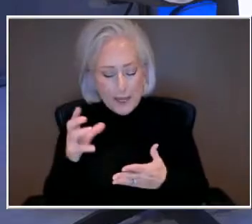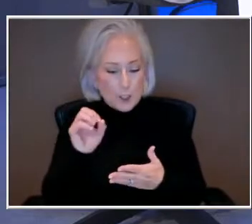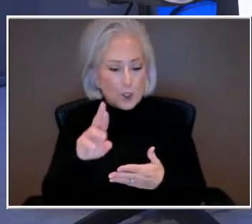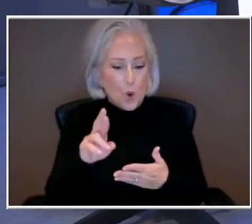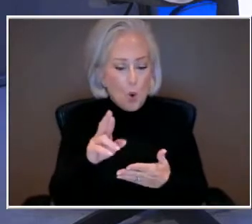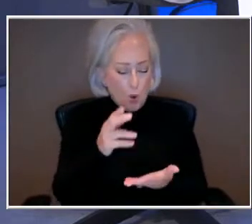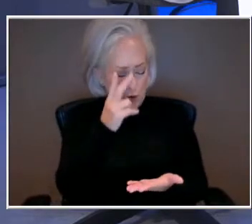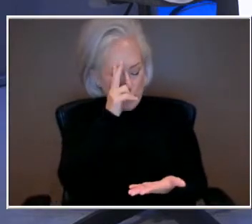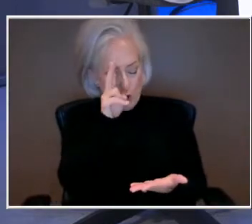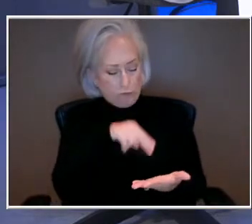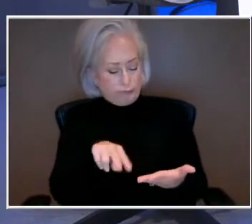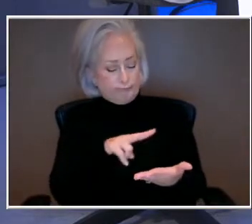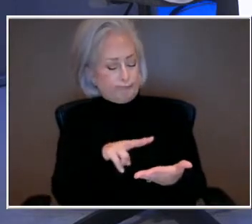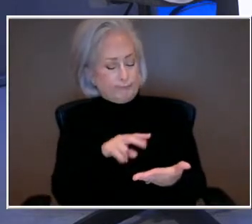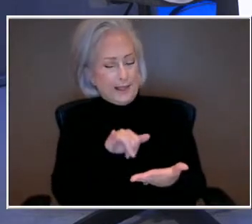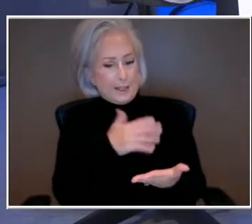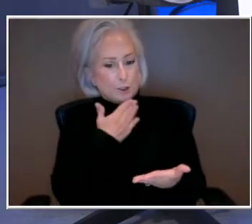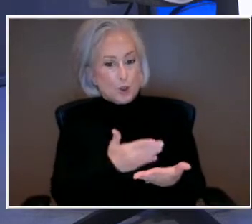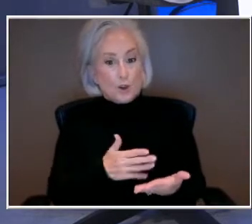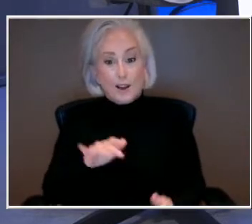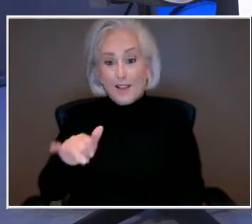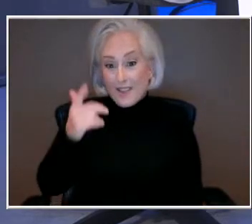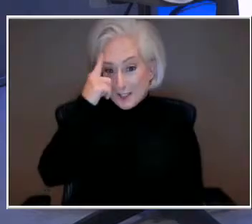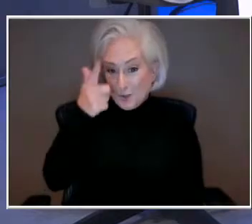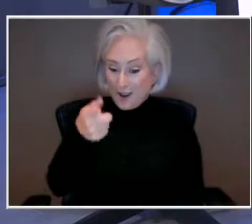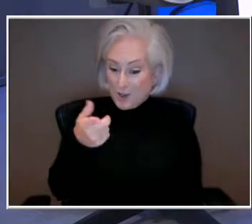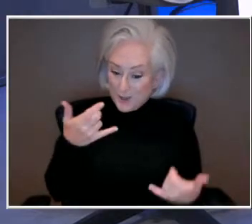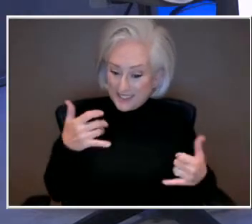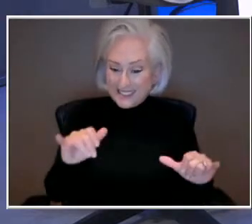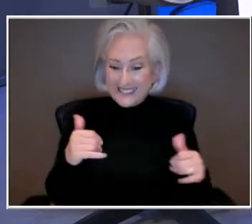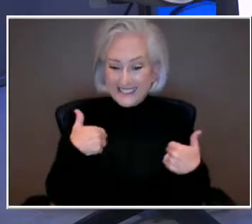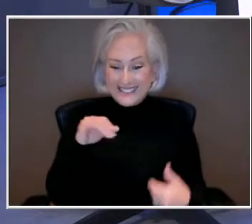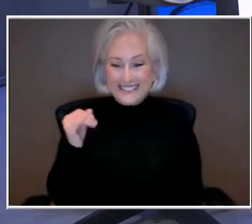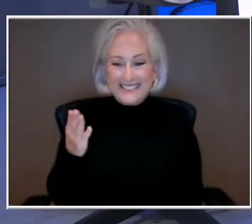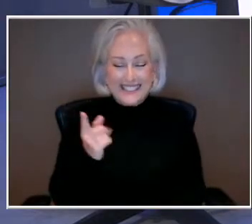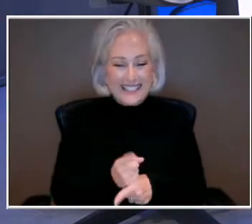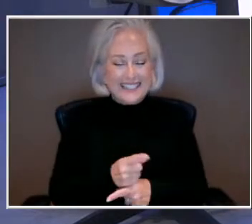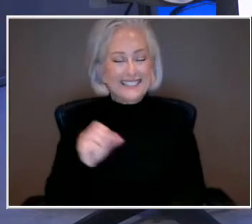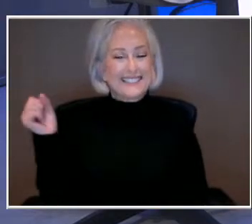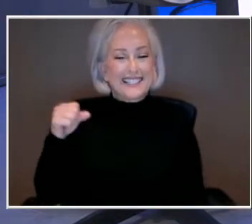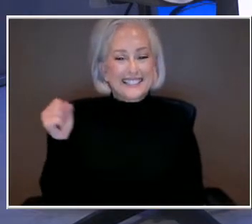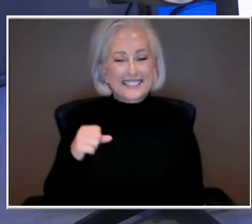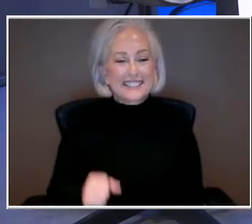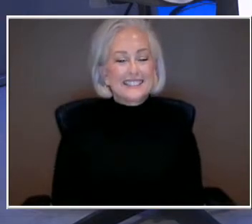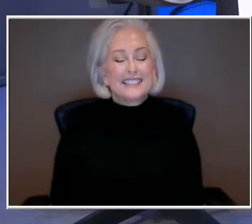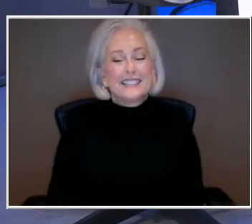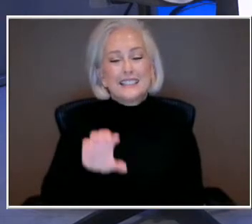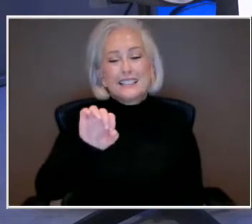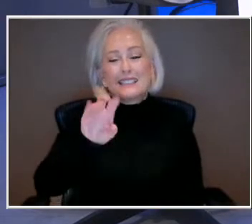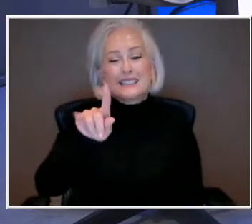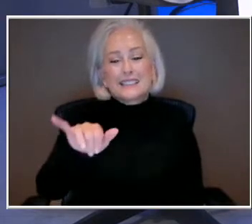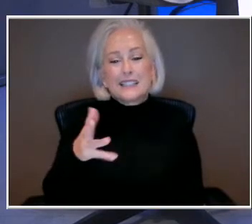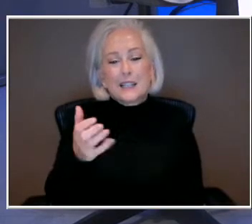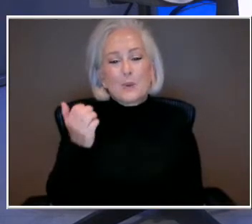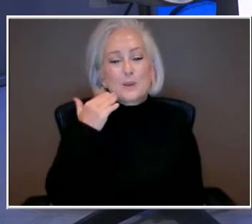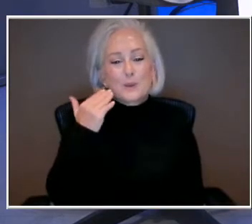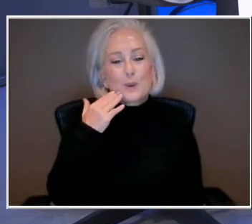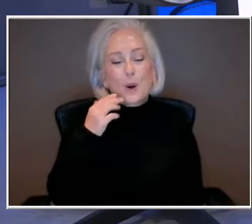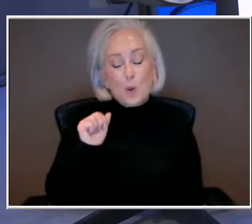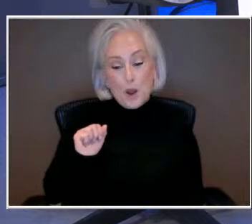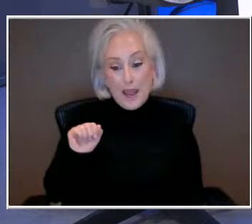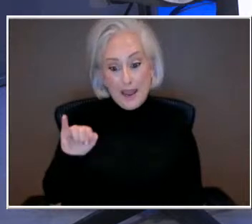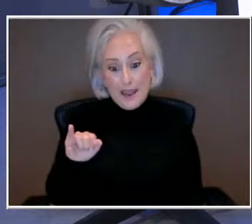No, not yet. You're here to Not stay. yet. You're here to stay. Cindy asks if AI-assisted mammograms